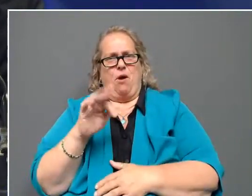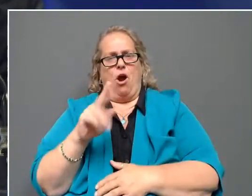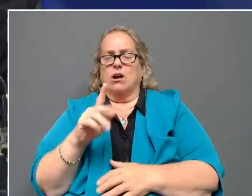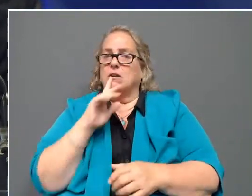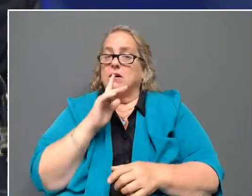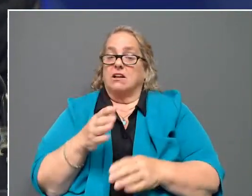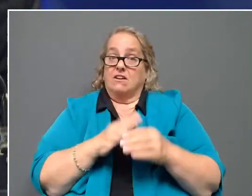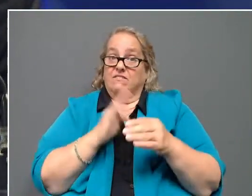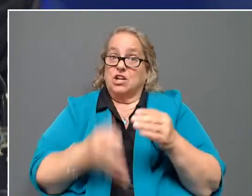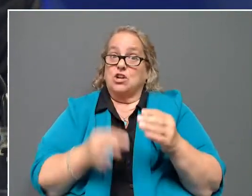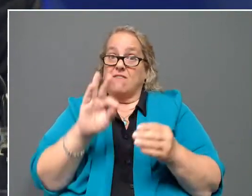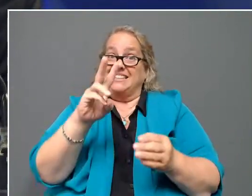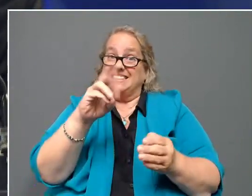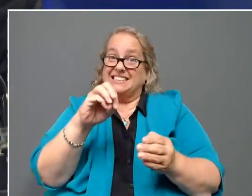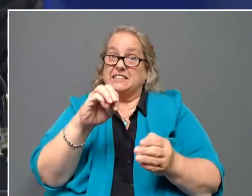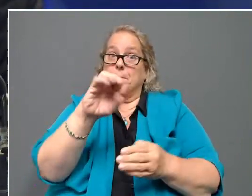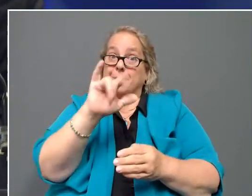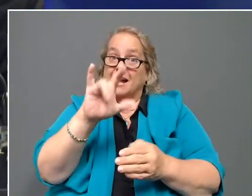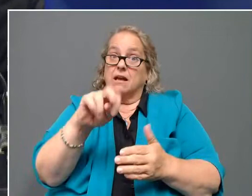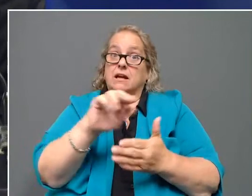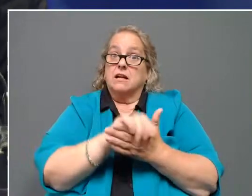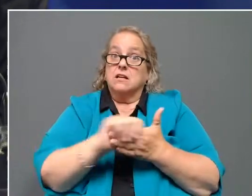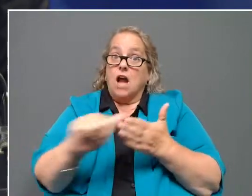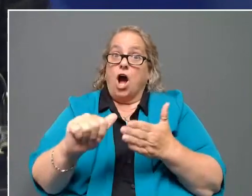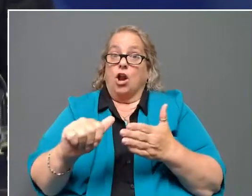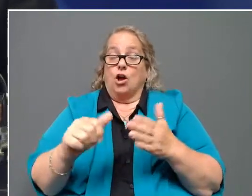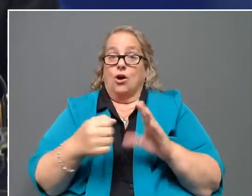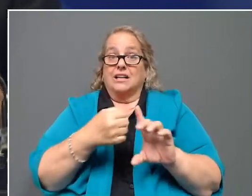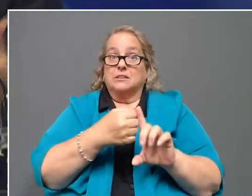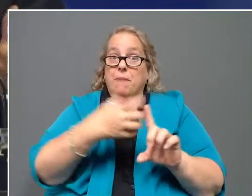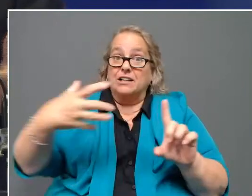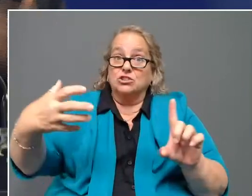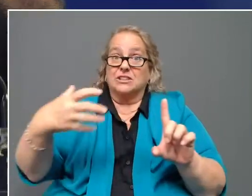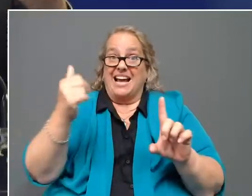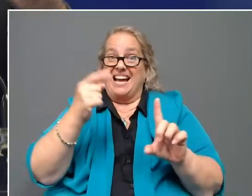expansion project at GE Appliance Park. This